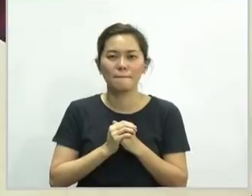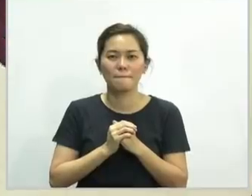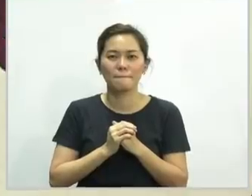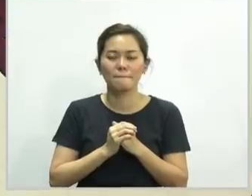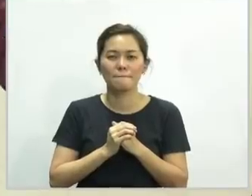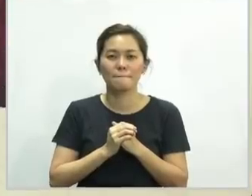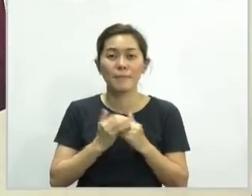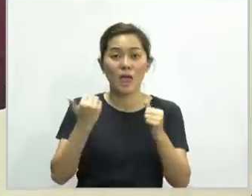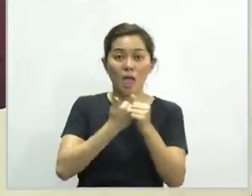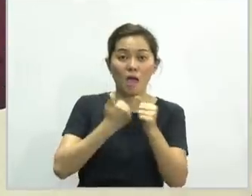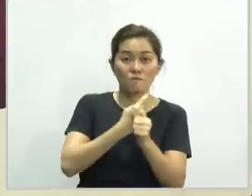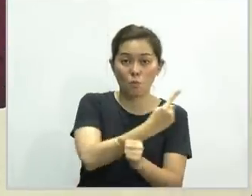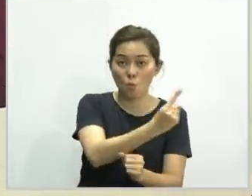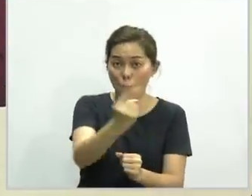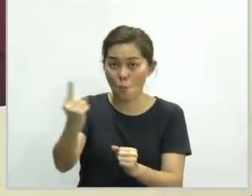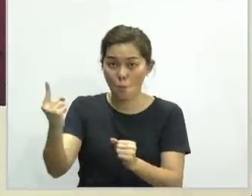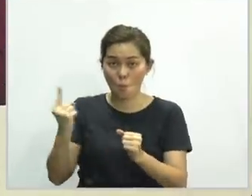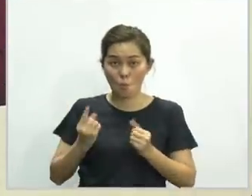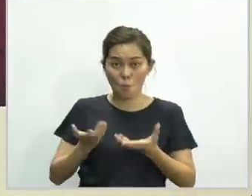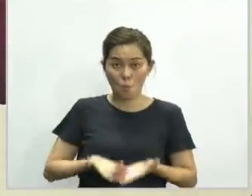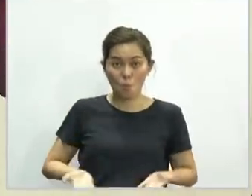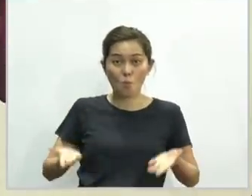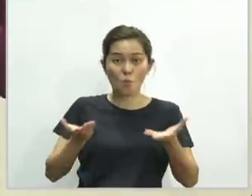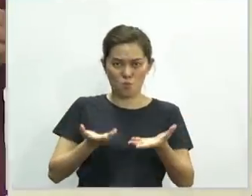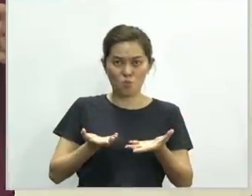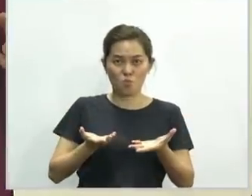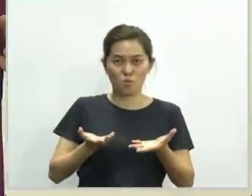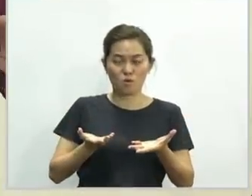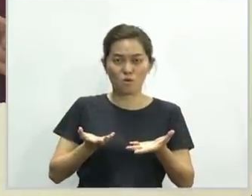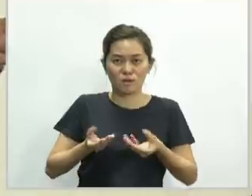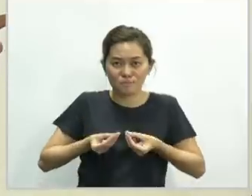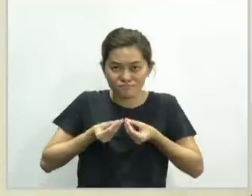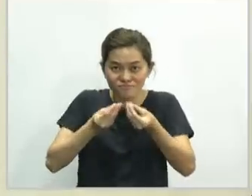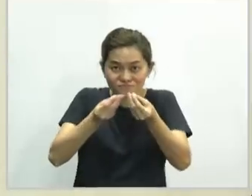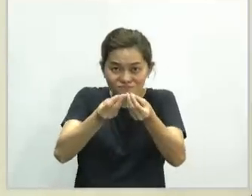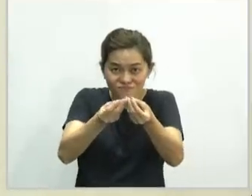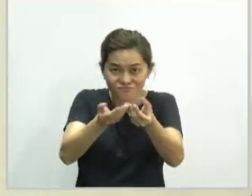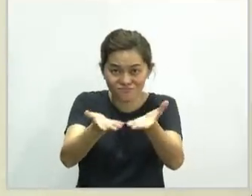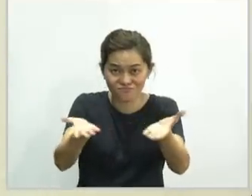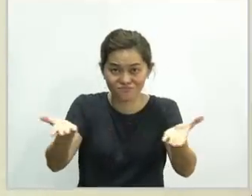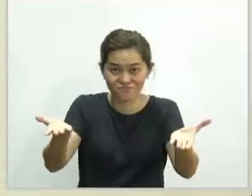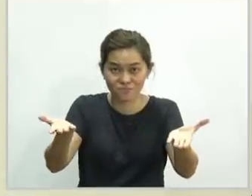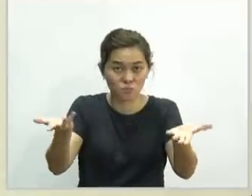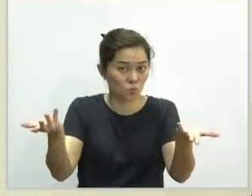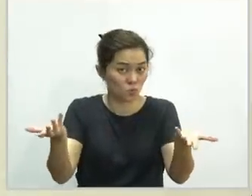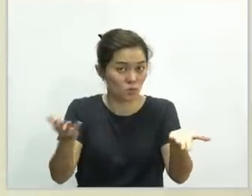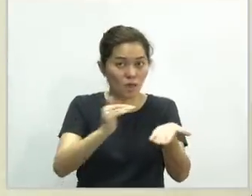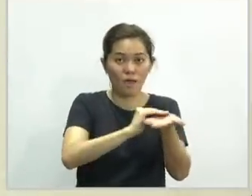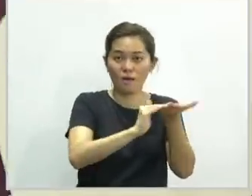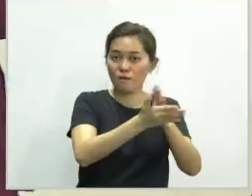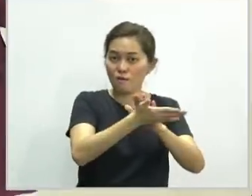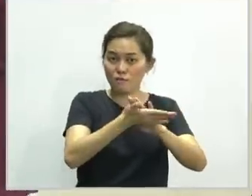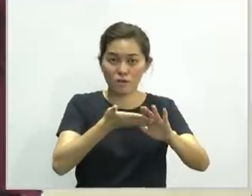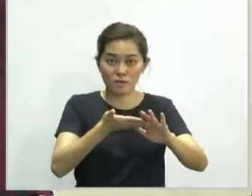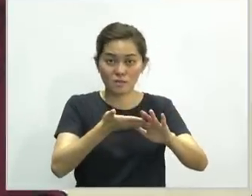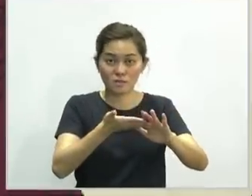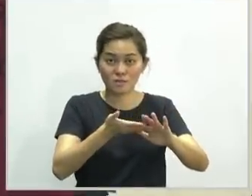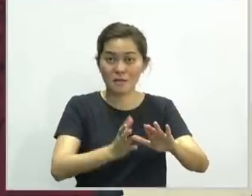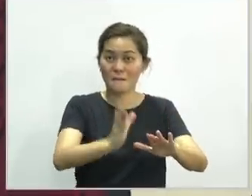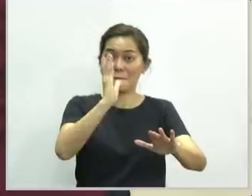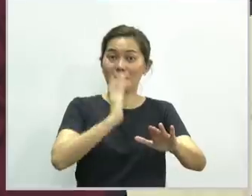Every one of us is being offered forgiveness from the